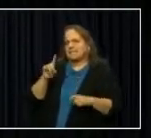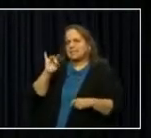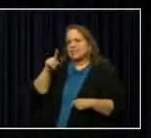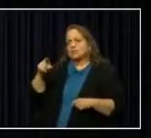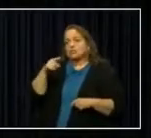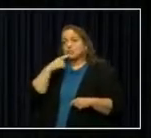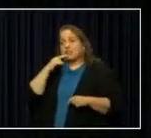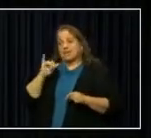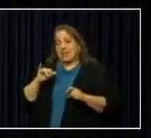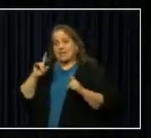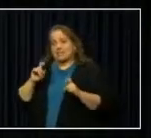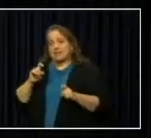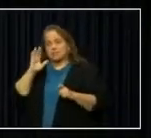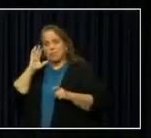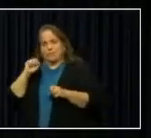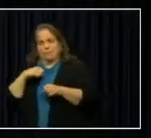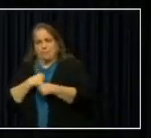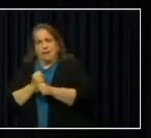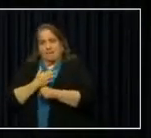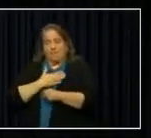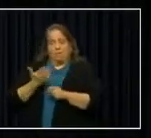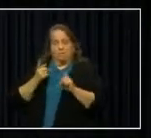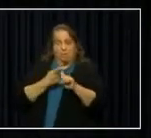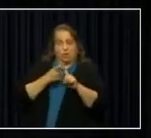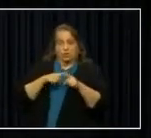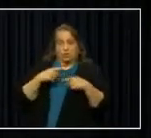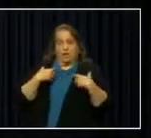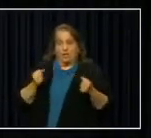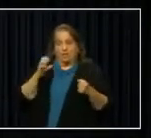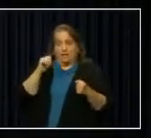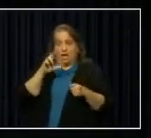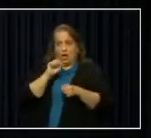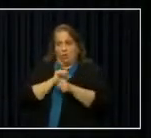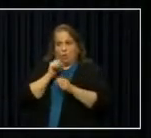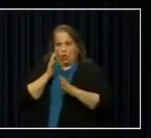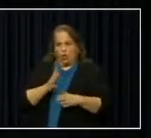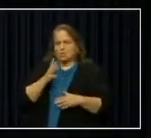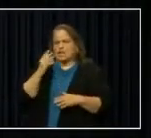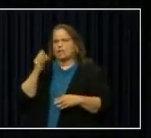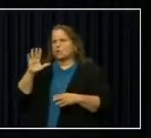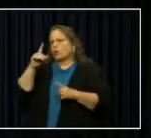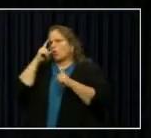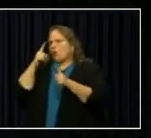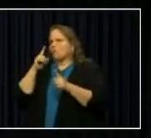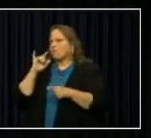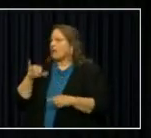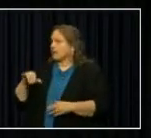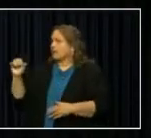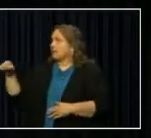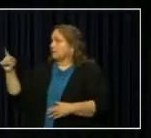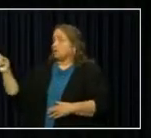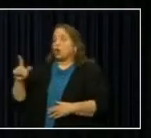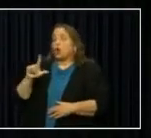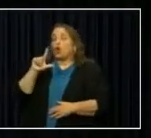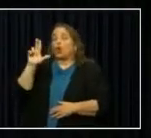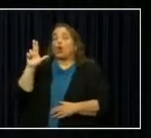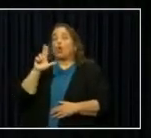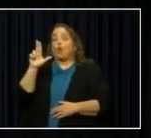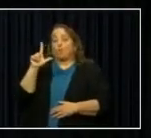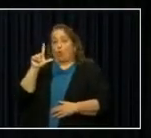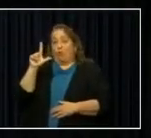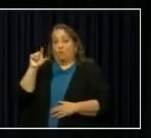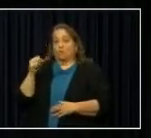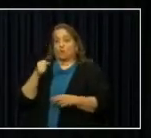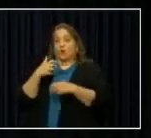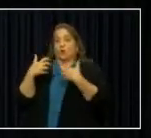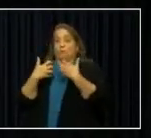serology test will be made available first to healthcare workers? And do you know the timeline? So this is about the Louisville partnership we